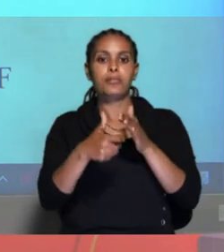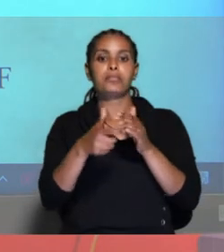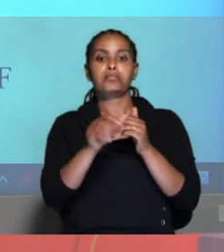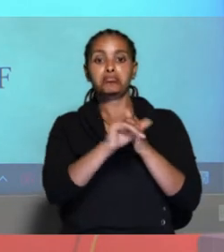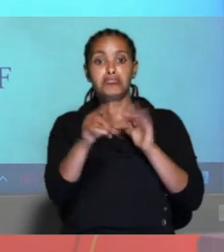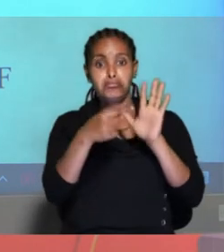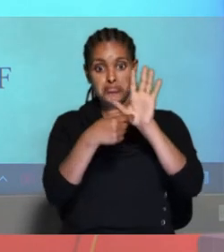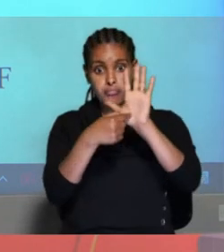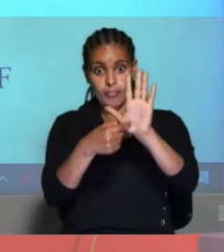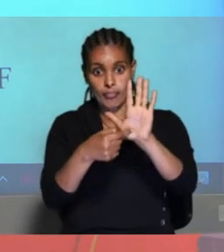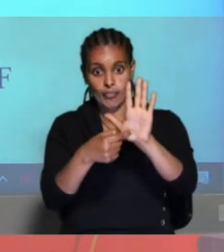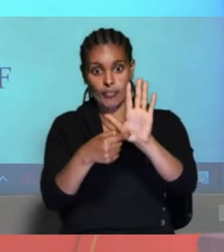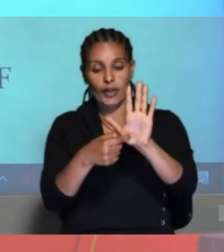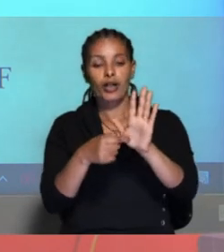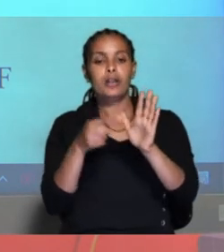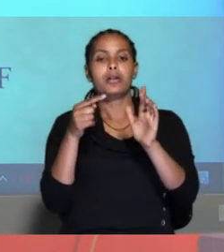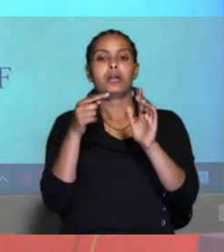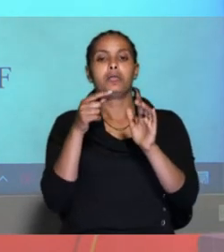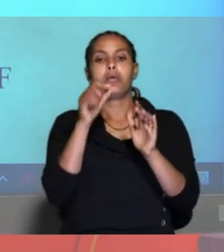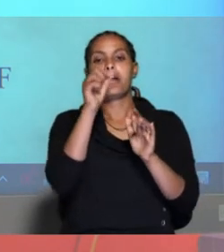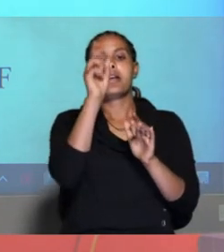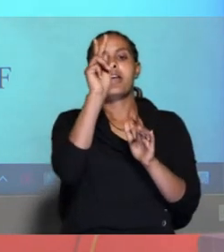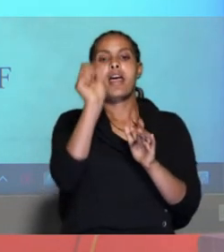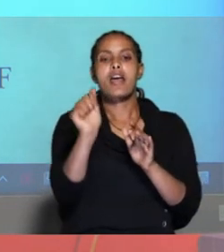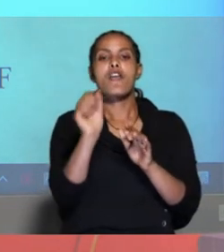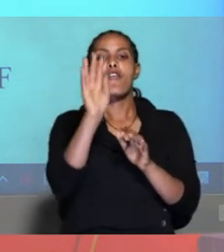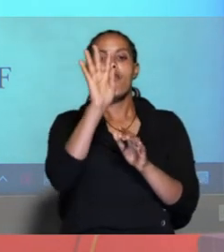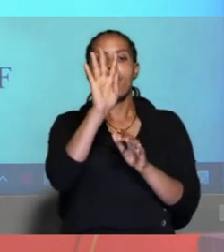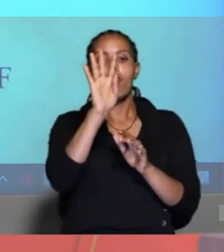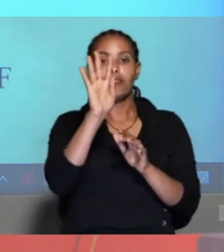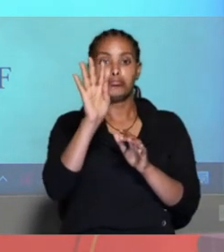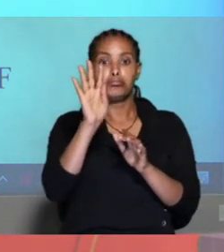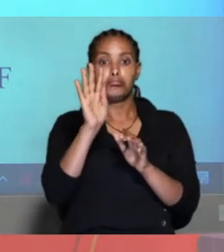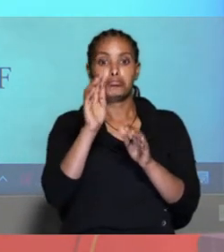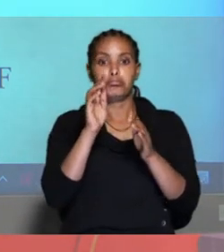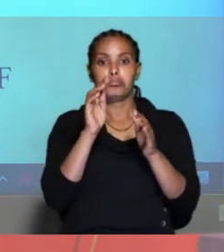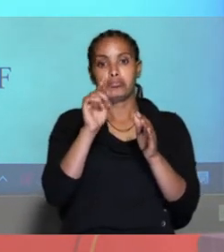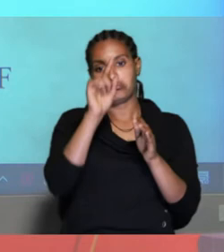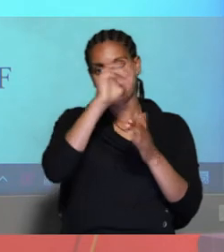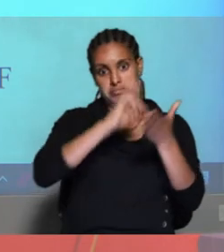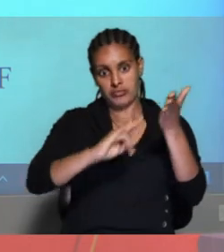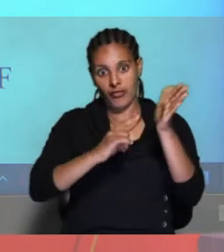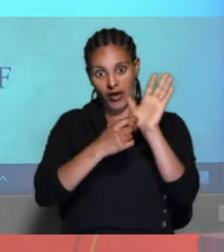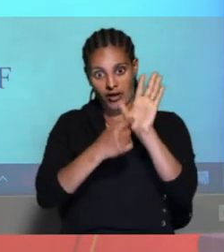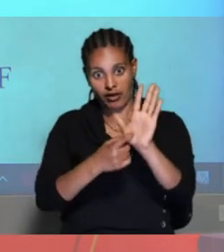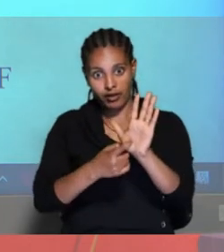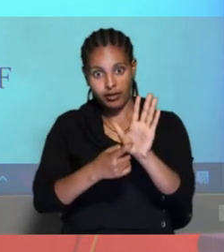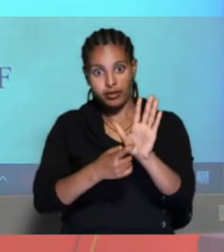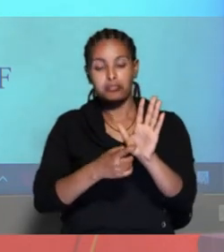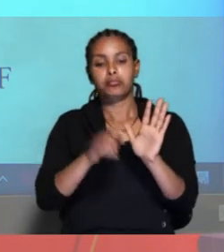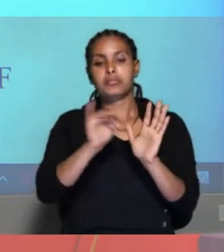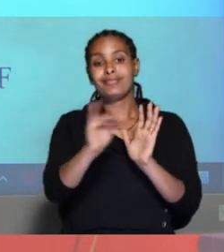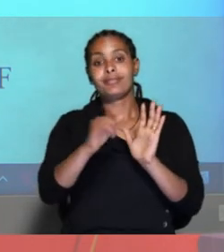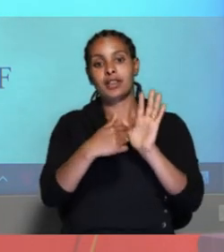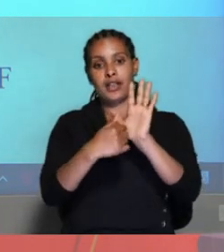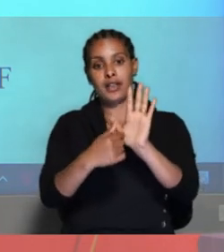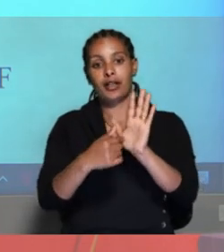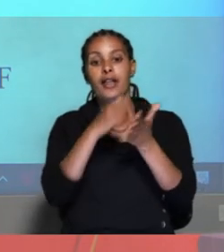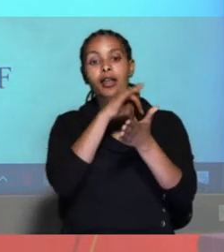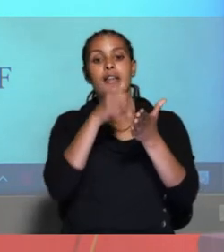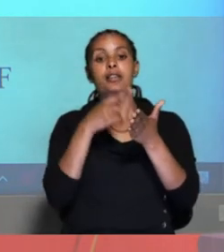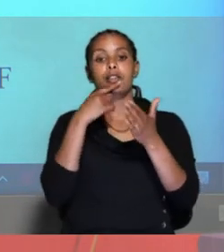Hydrocyanic acid, its Ka value is 4.9 times 10 raised to minus 10. Nitrous acid,